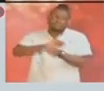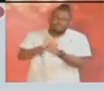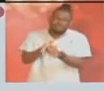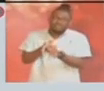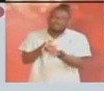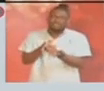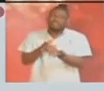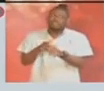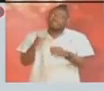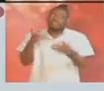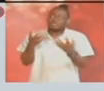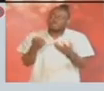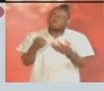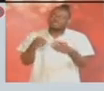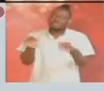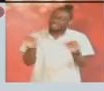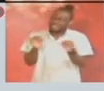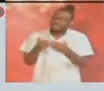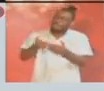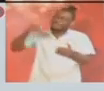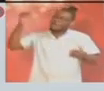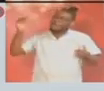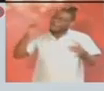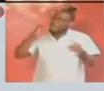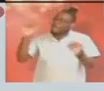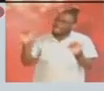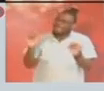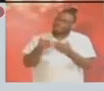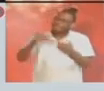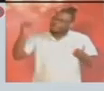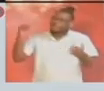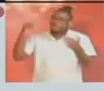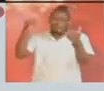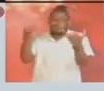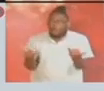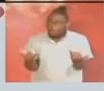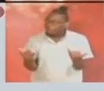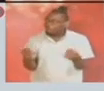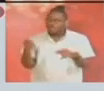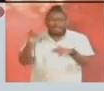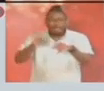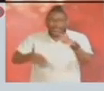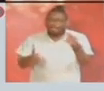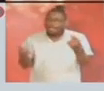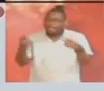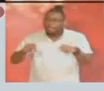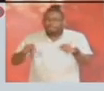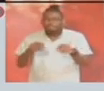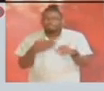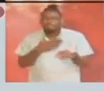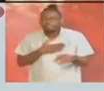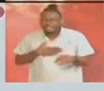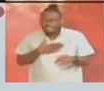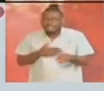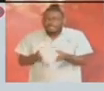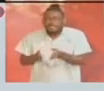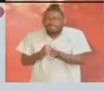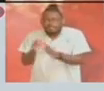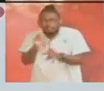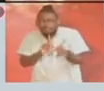was. At this point in time, that is not possible. So we ask persons, the way we were